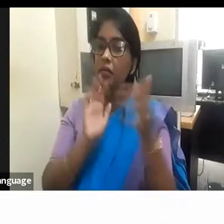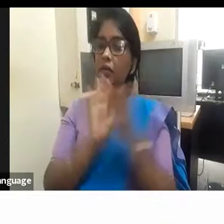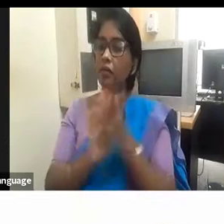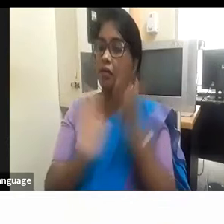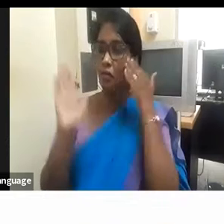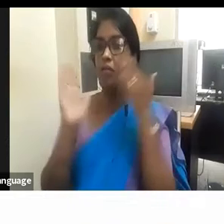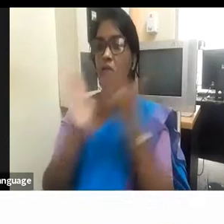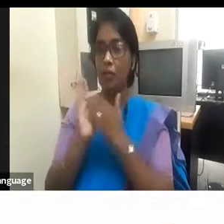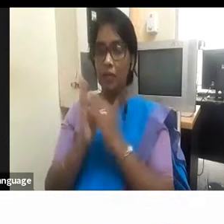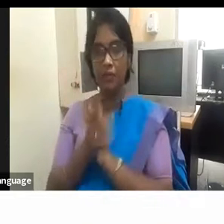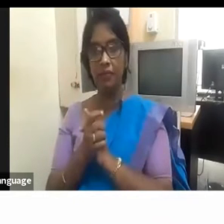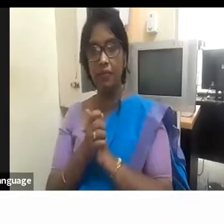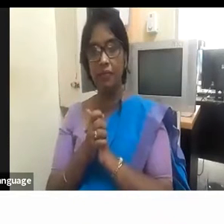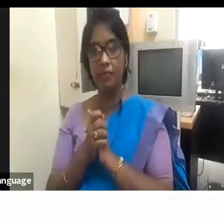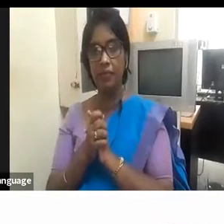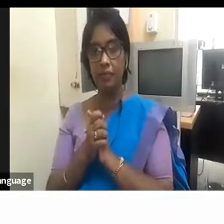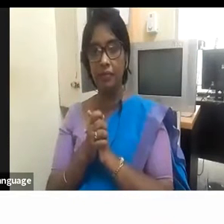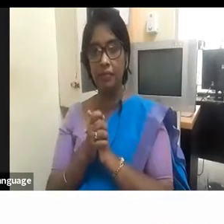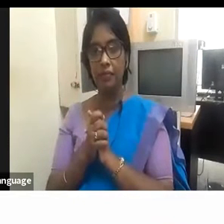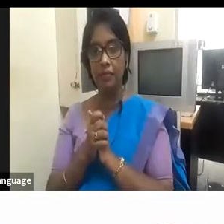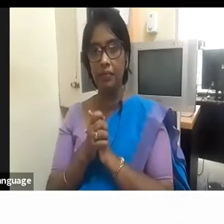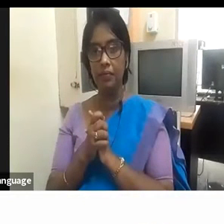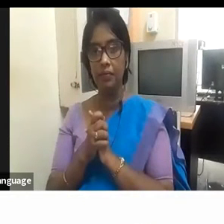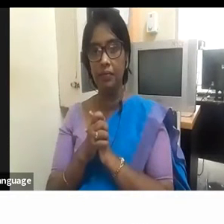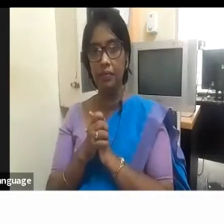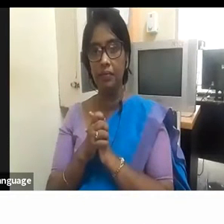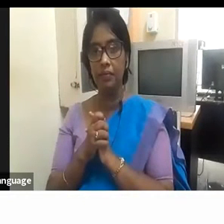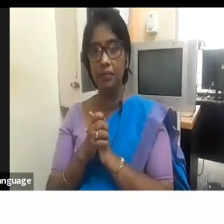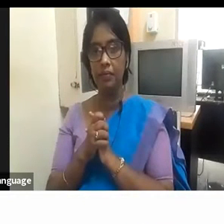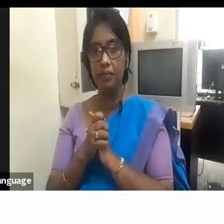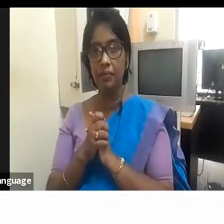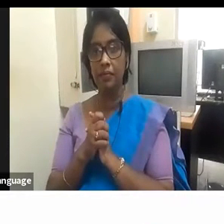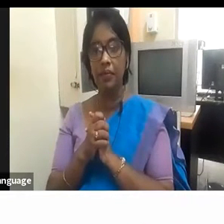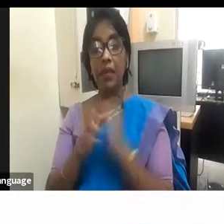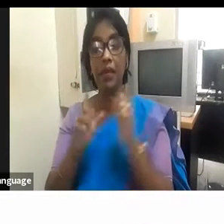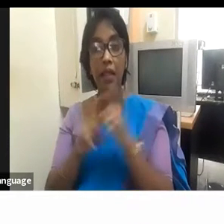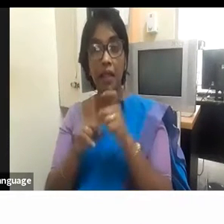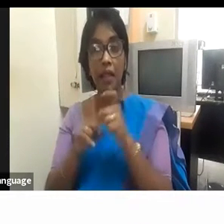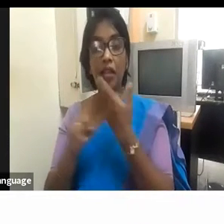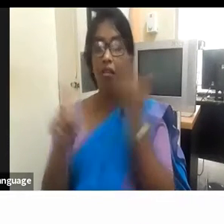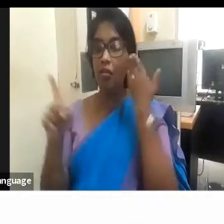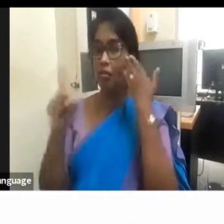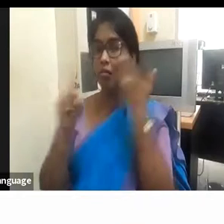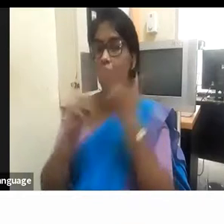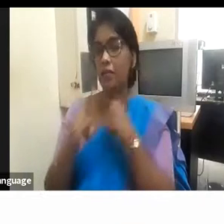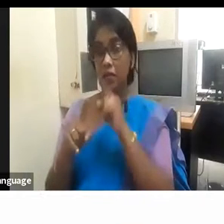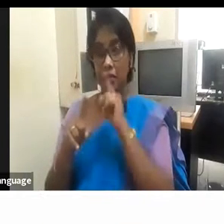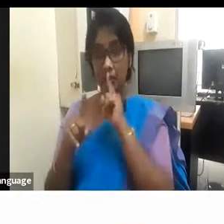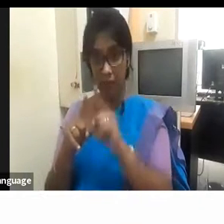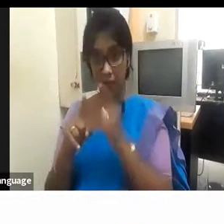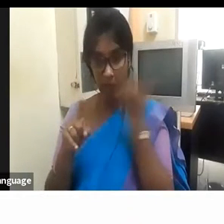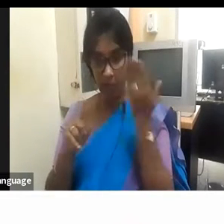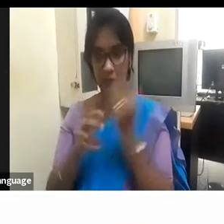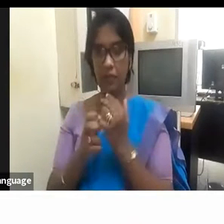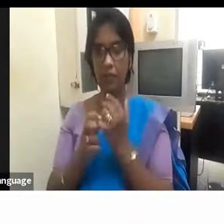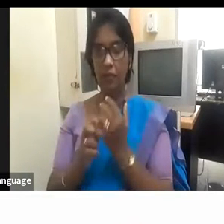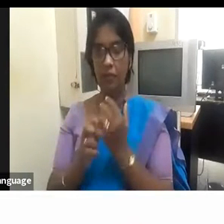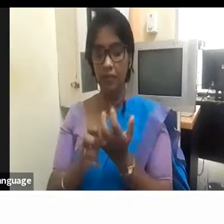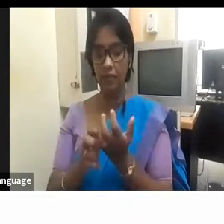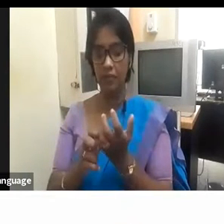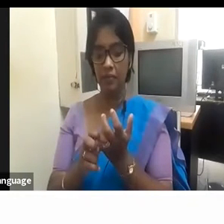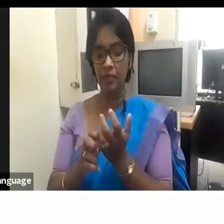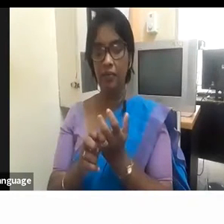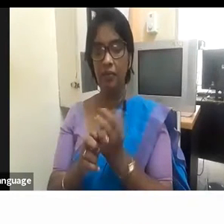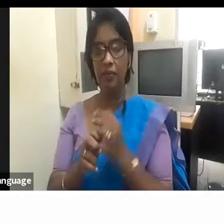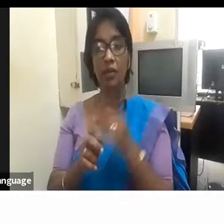be brought about. Adding to what Dilrukshi said, just to cap, I think there is a social aspect, social issue also now